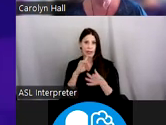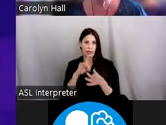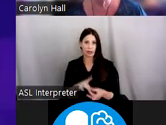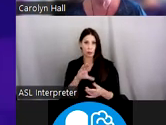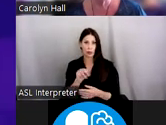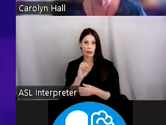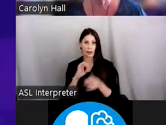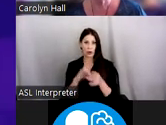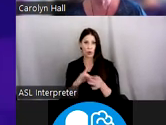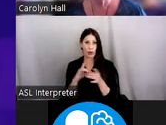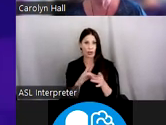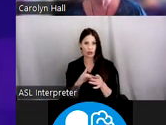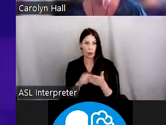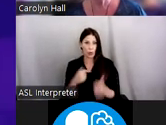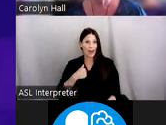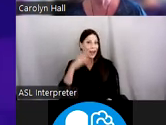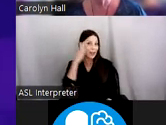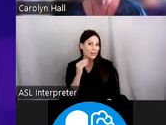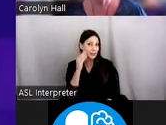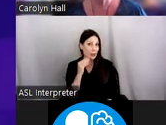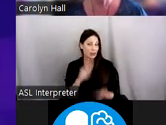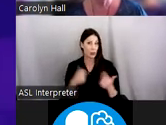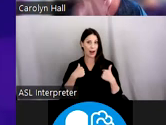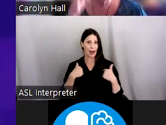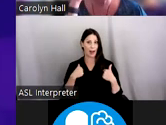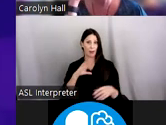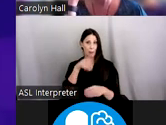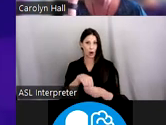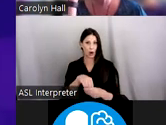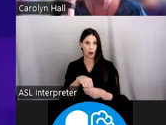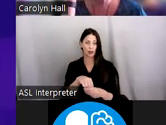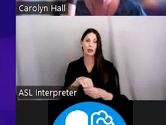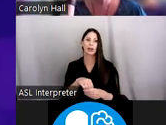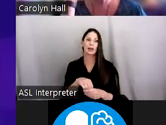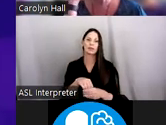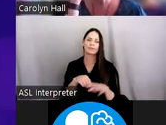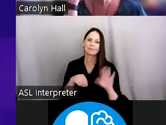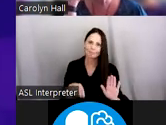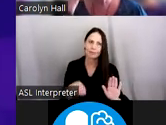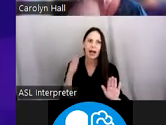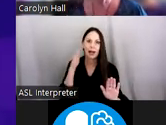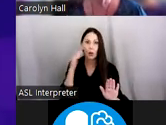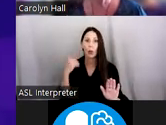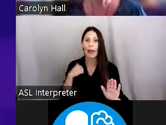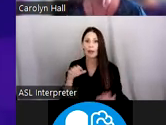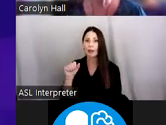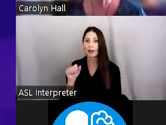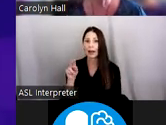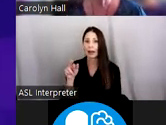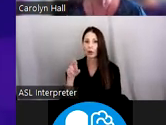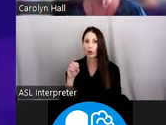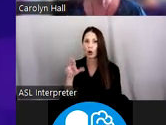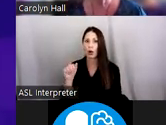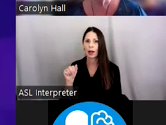I experience and that I'm a part of, and I know we have it at Aurora Mental Health, and that is